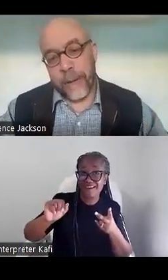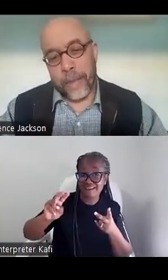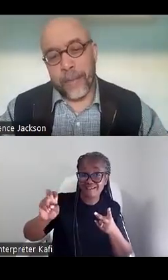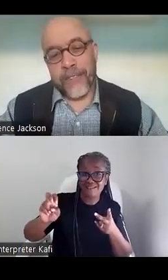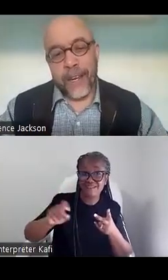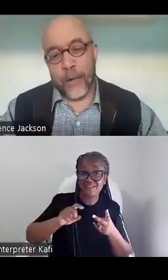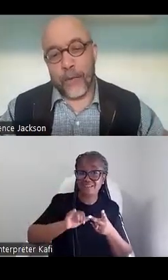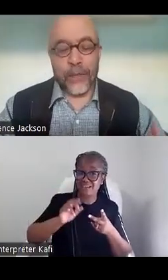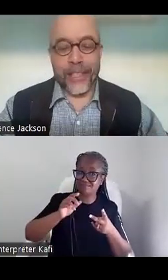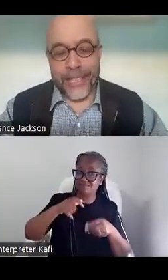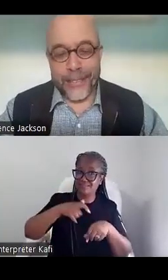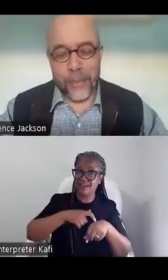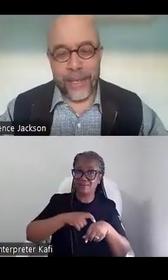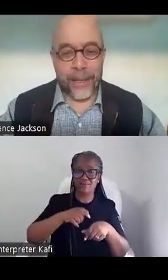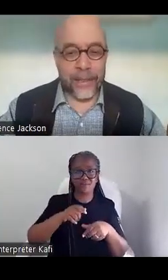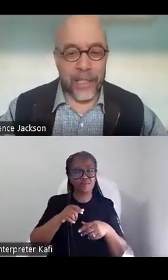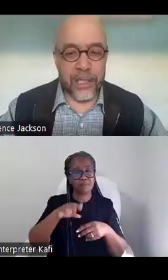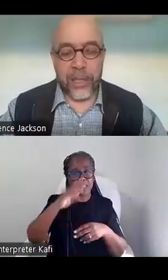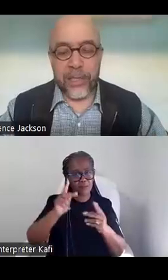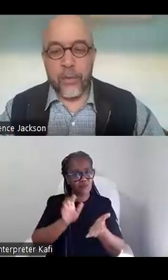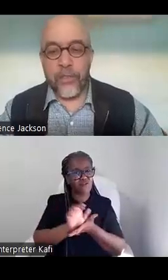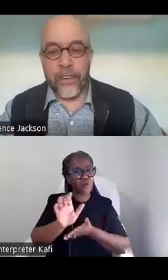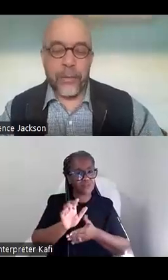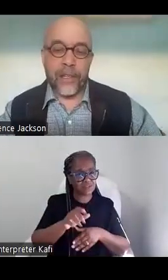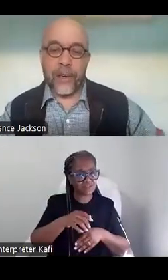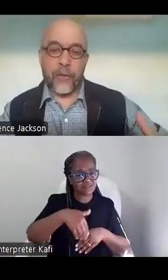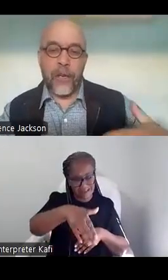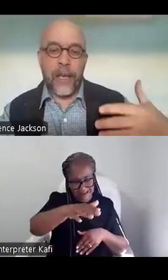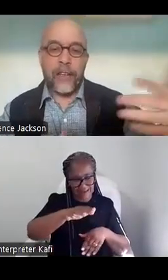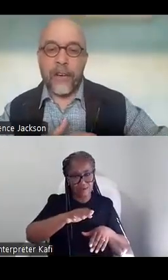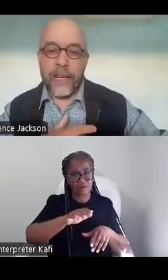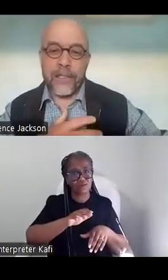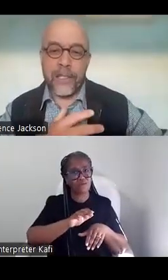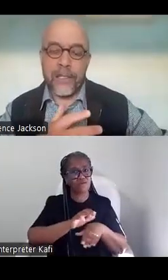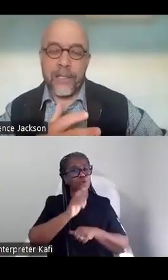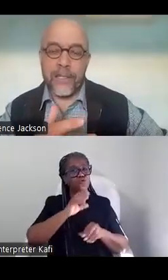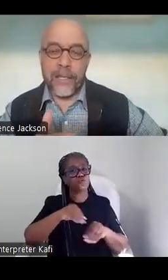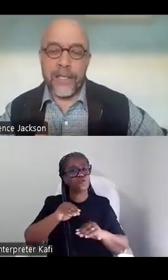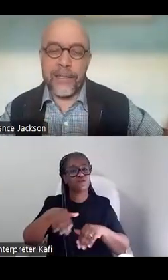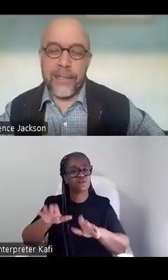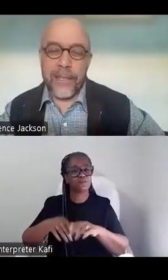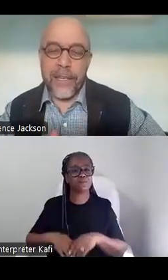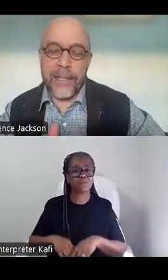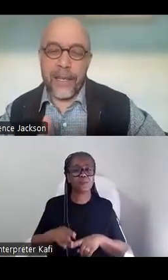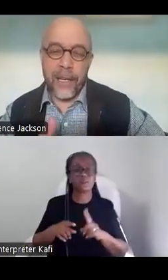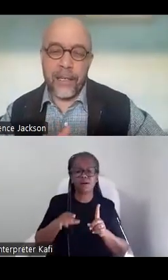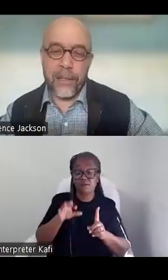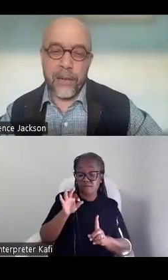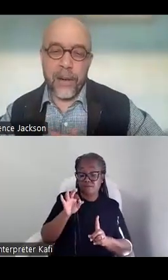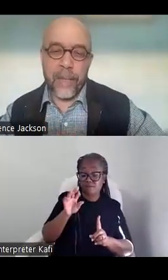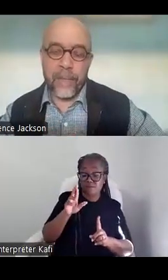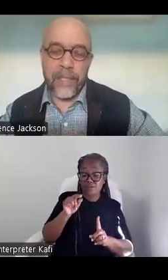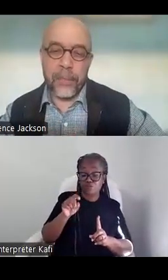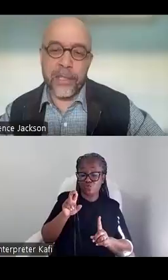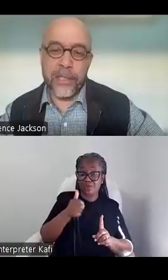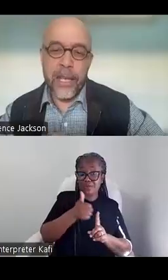Frazier himself, has to make an adjustment in his own family life, because he's got